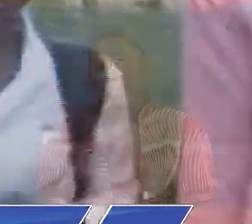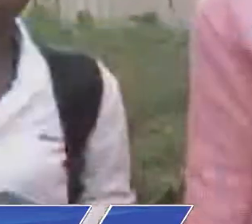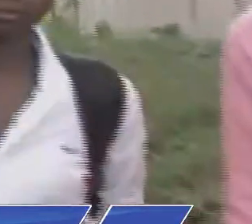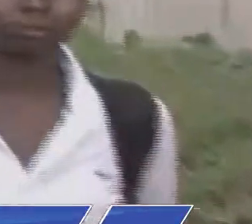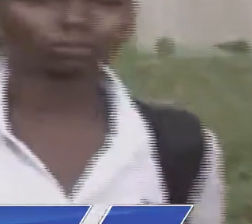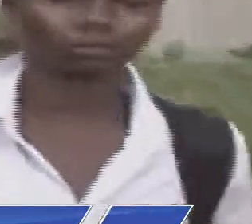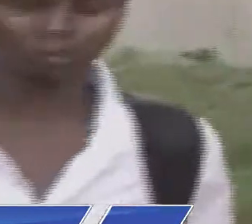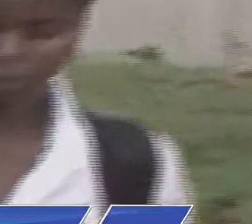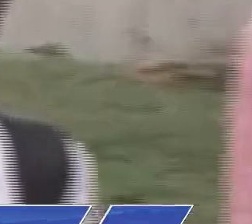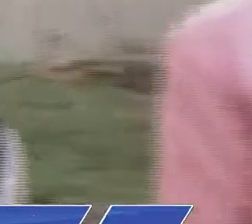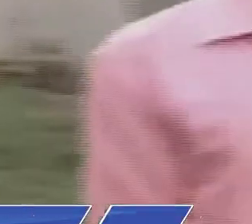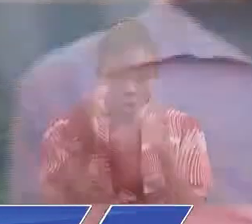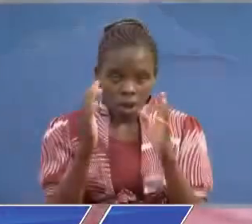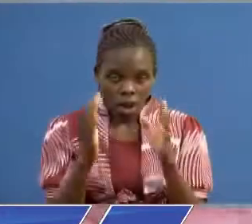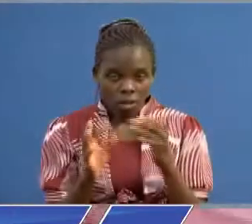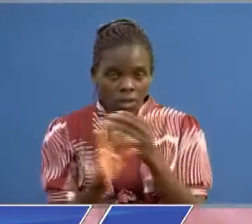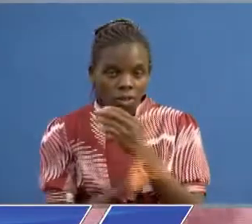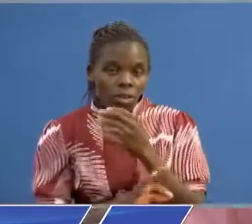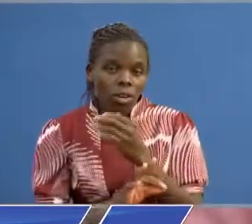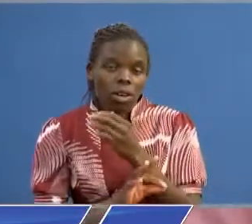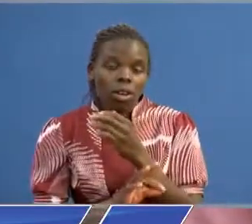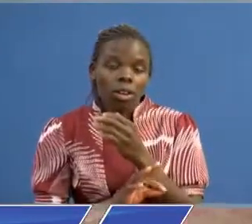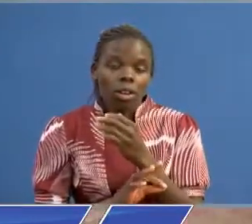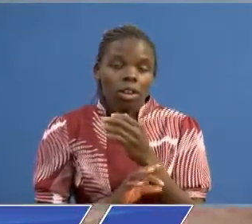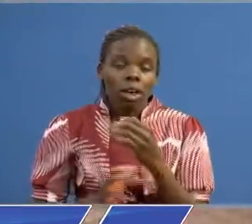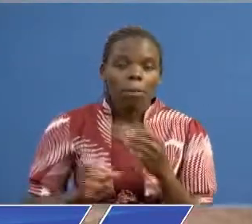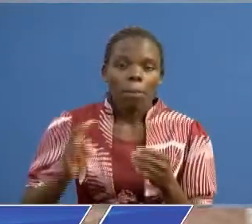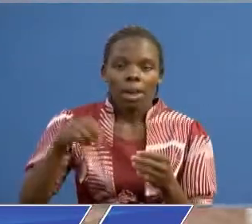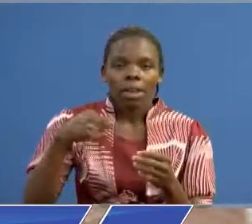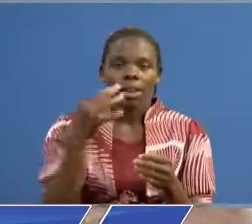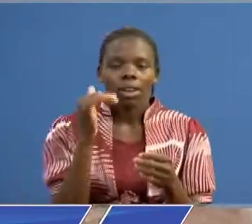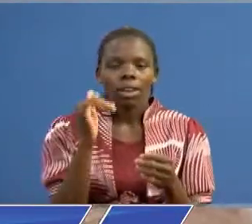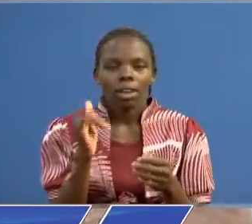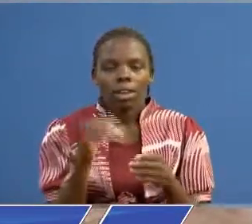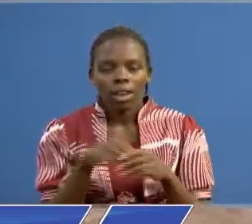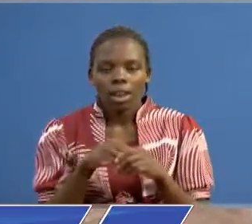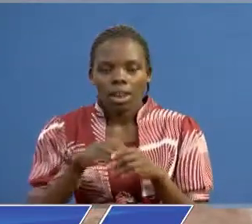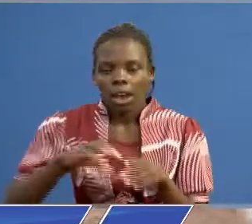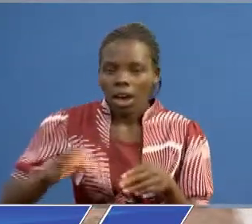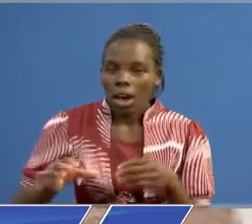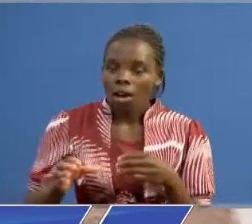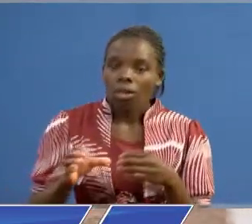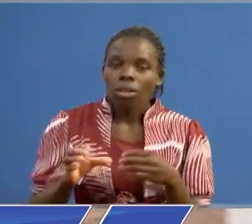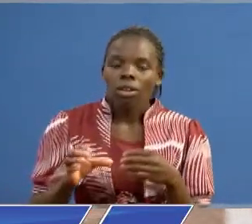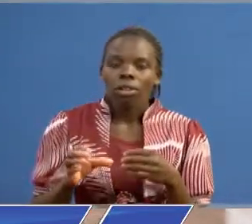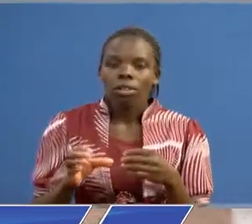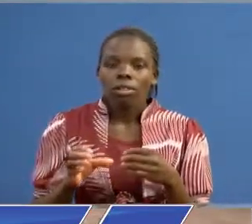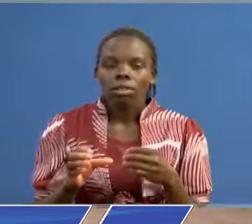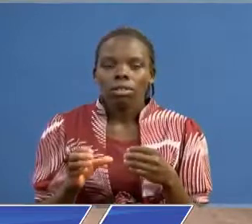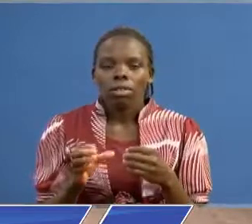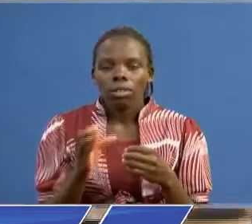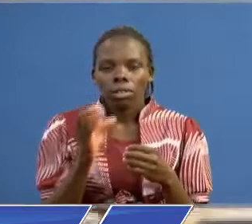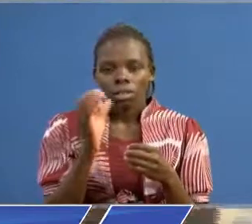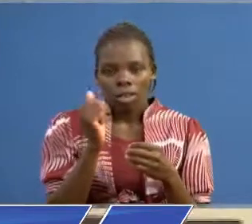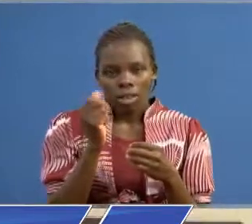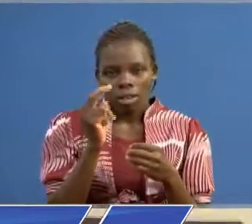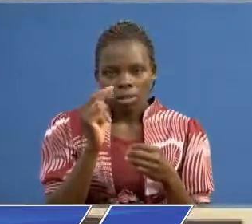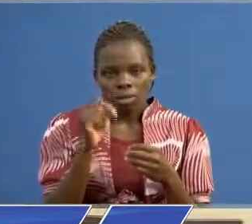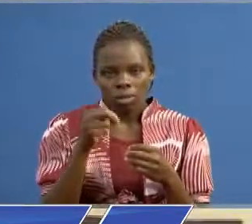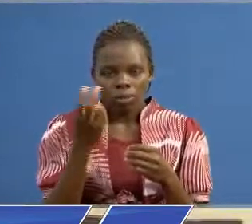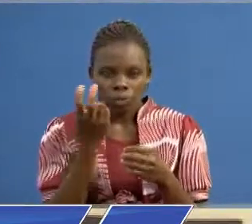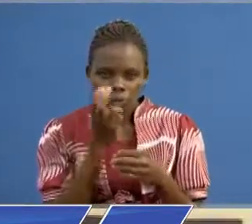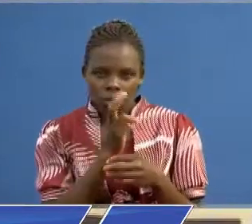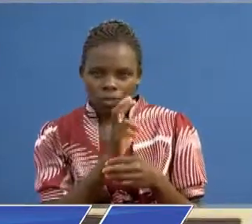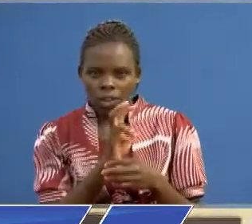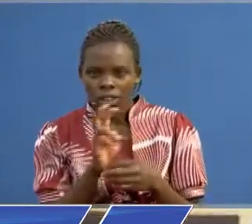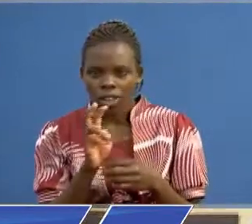Three casual workers of a foreign company with an affiliate in the country have allegedly been assaulted by their senior supervisors in